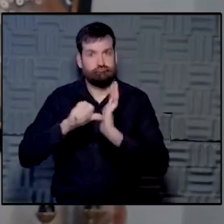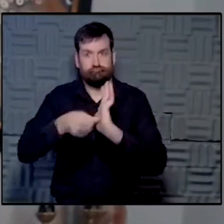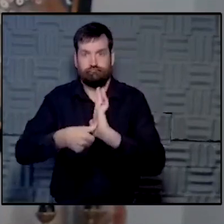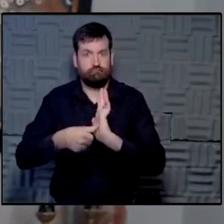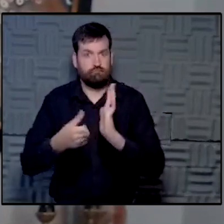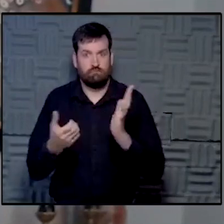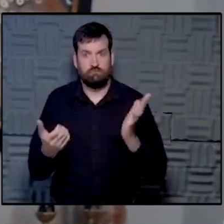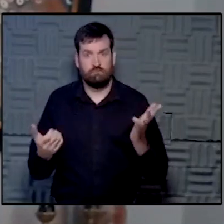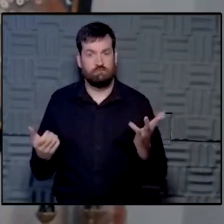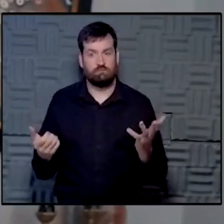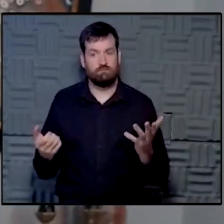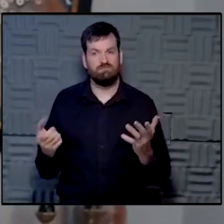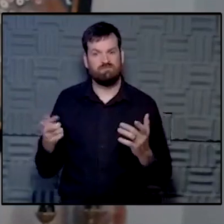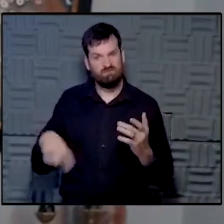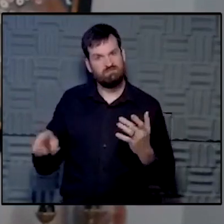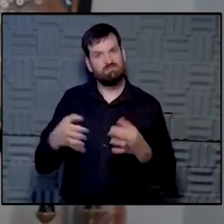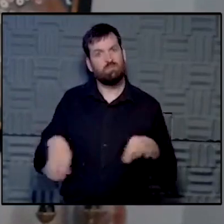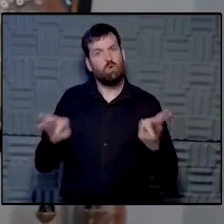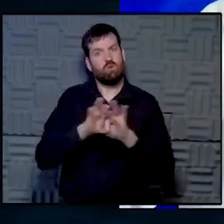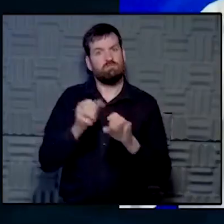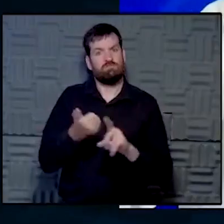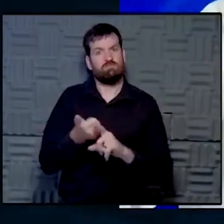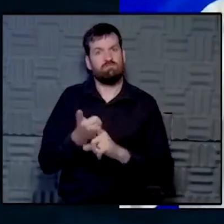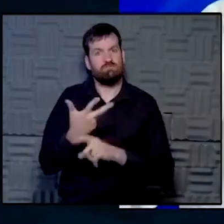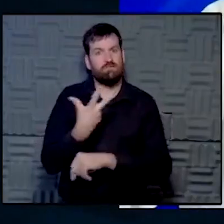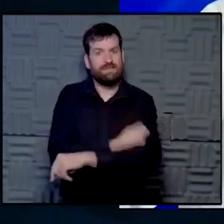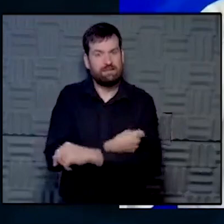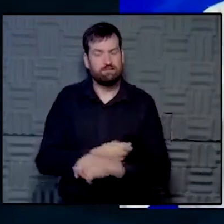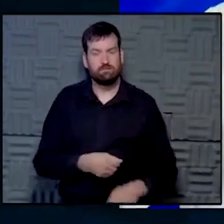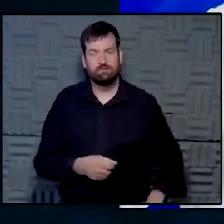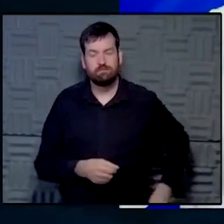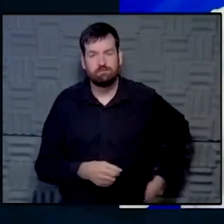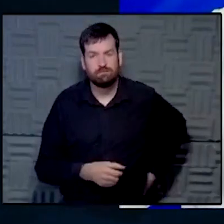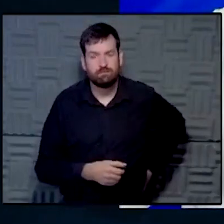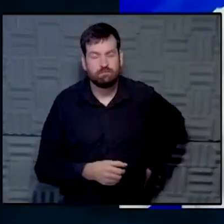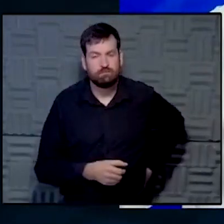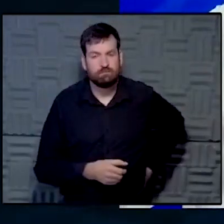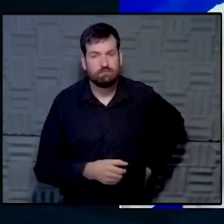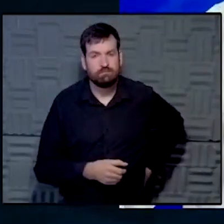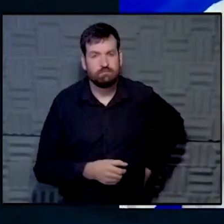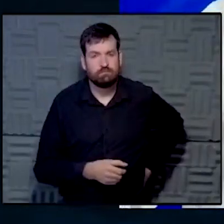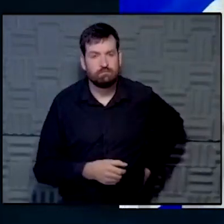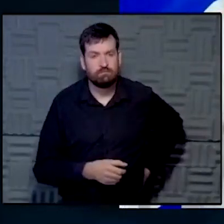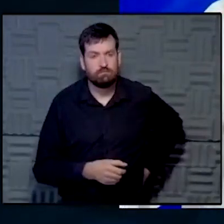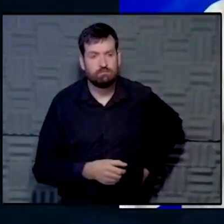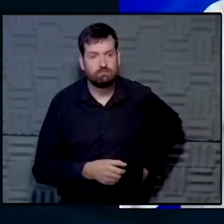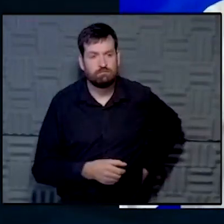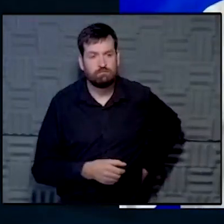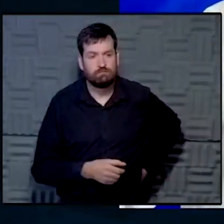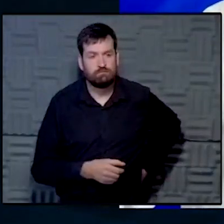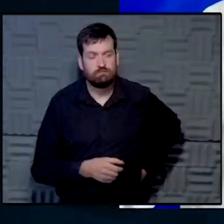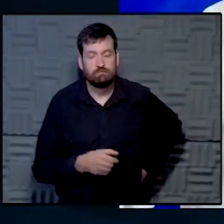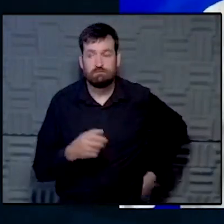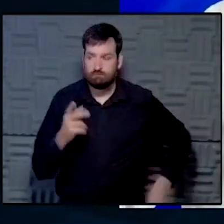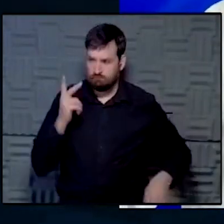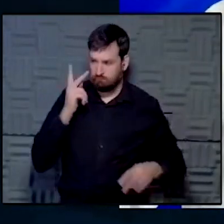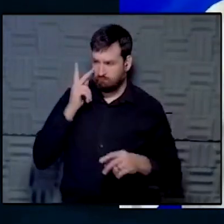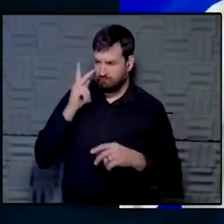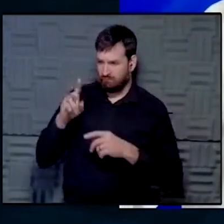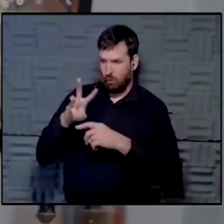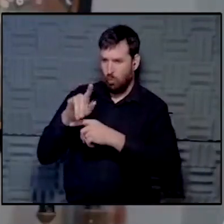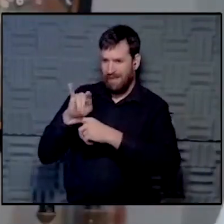for having them get vaccinated. And talk to us a little bit about wastewater. What are you seeing as far as the variants